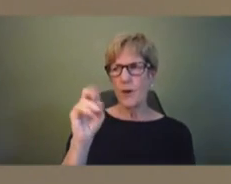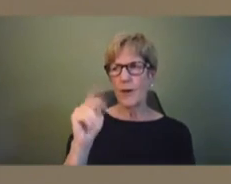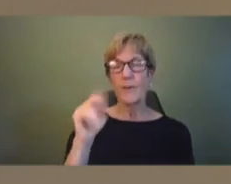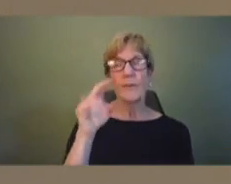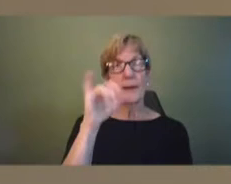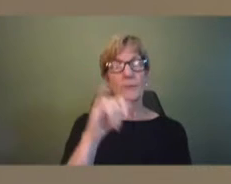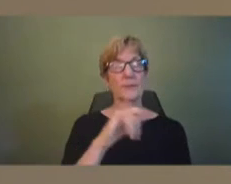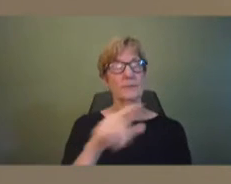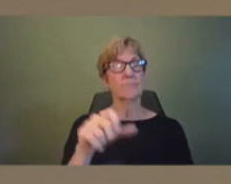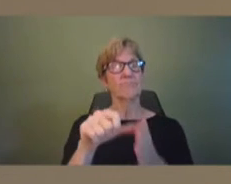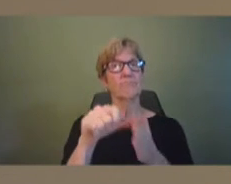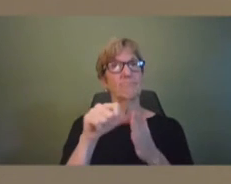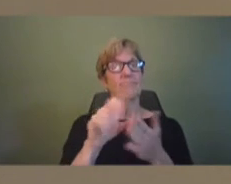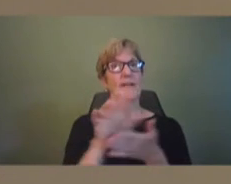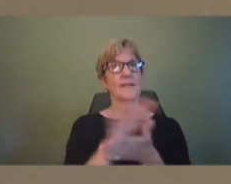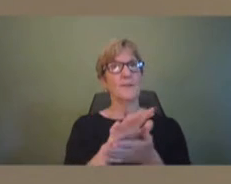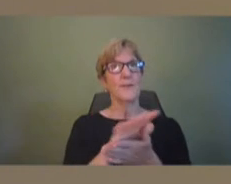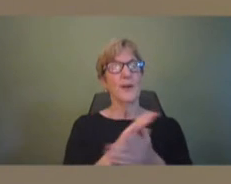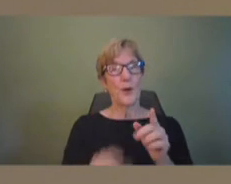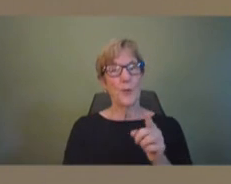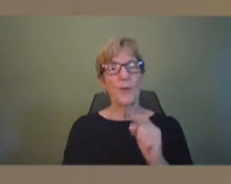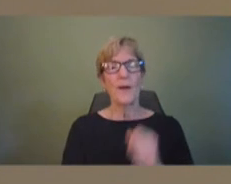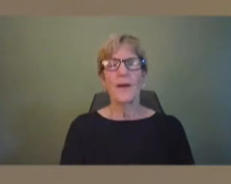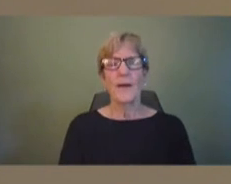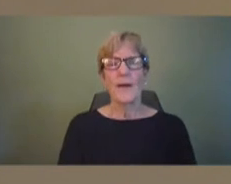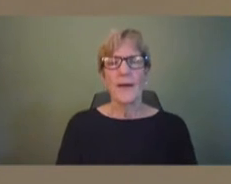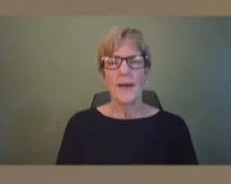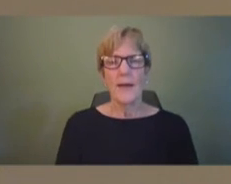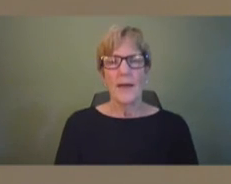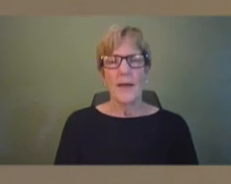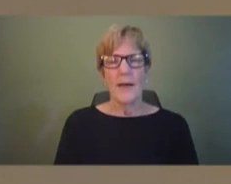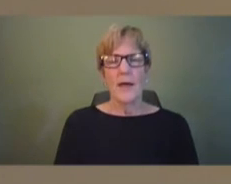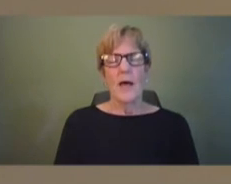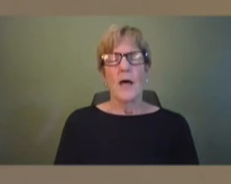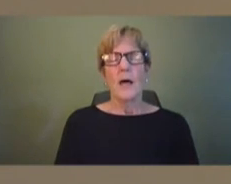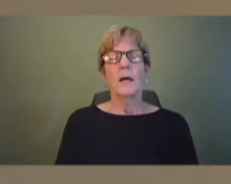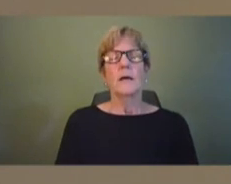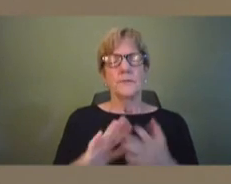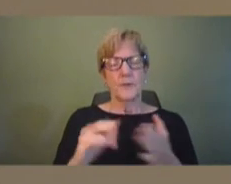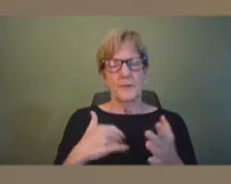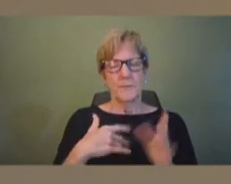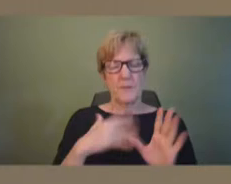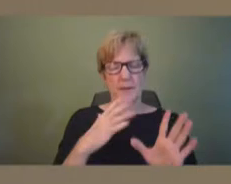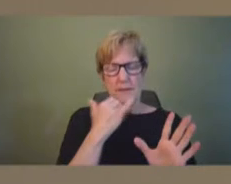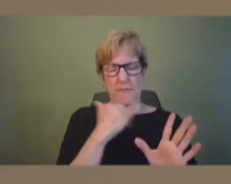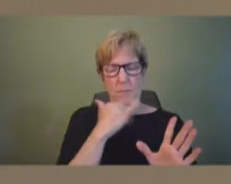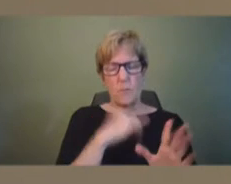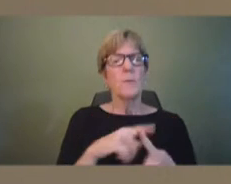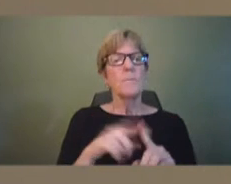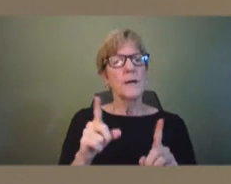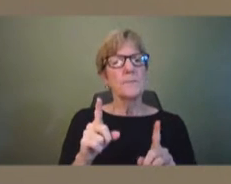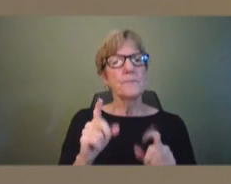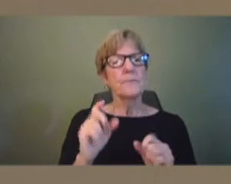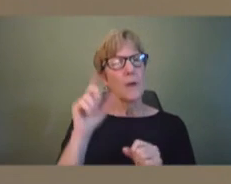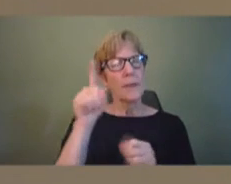video um but there forgive me if I'm wrong but um on the video I saw